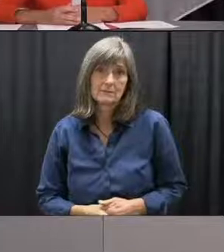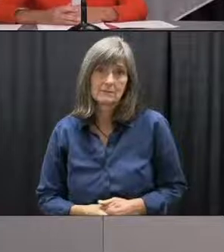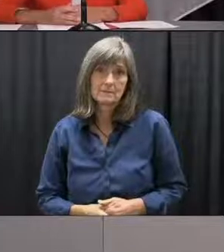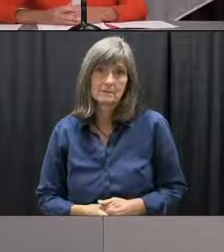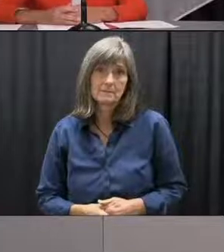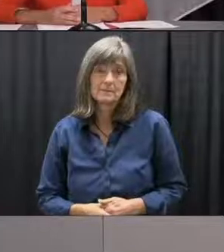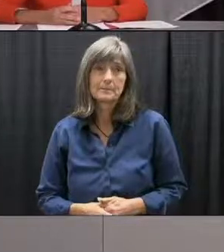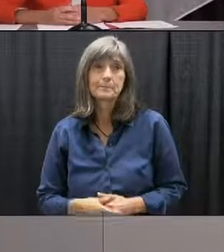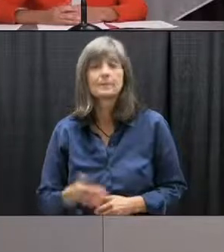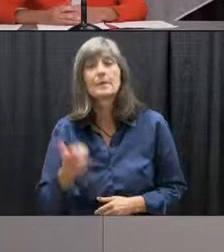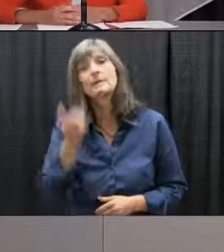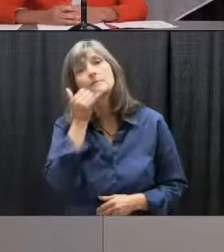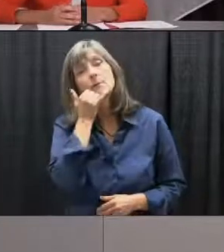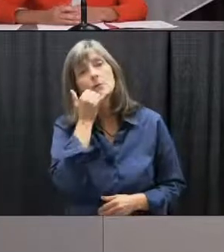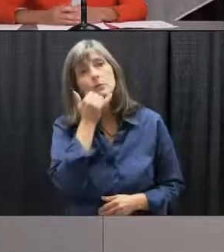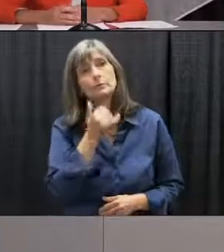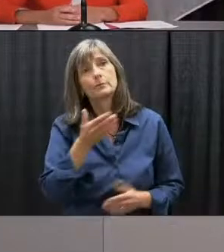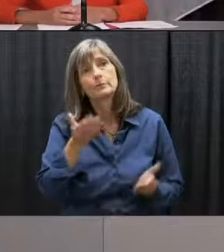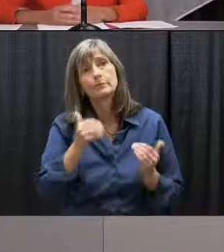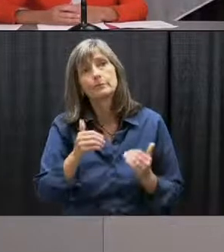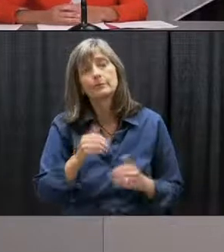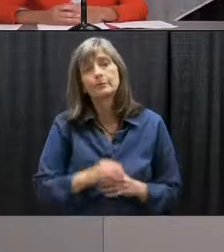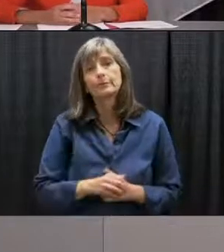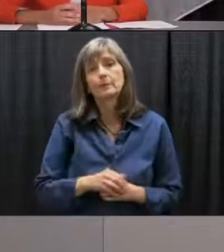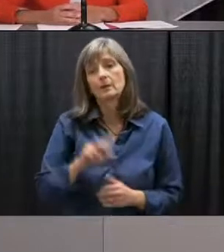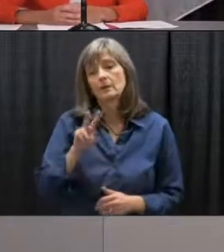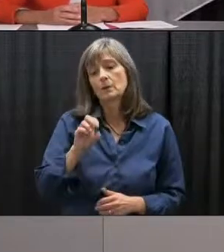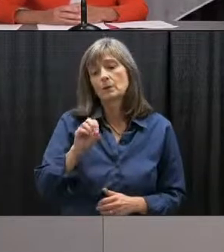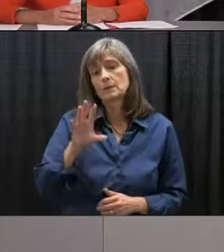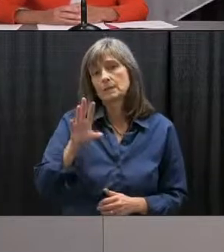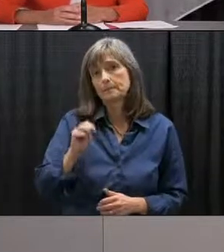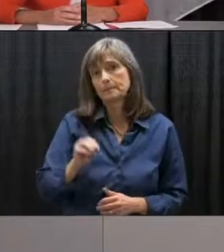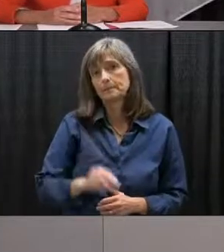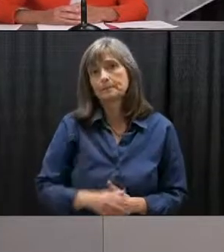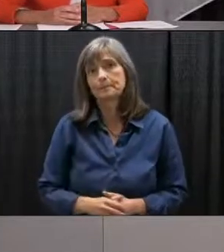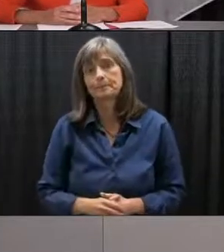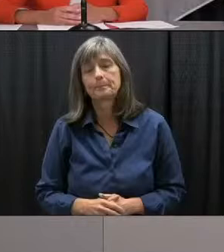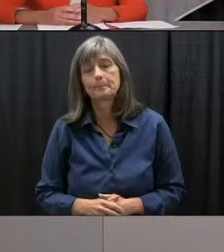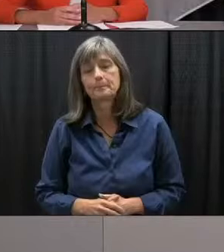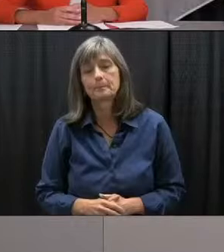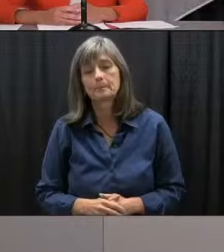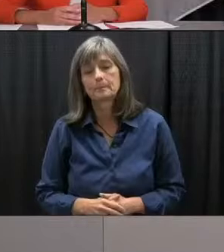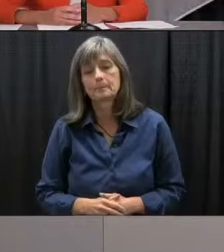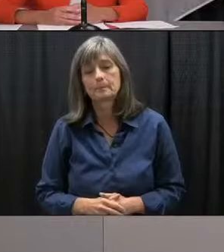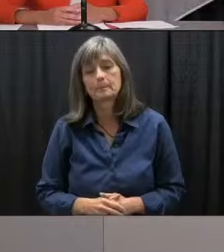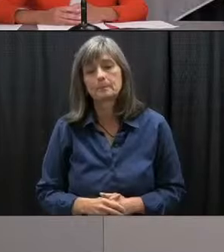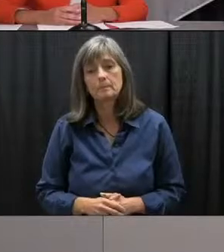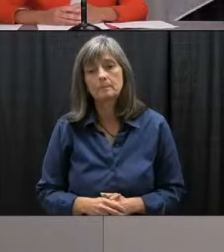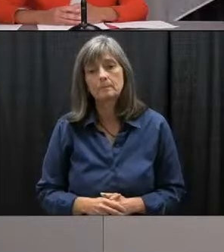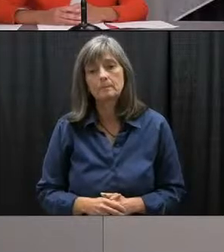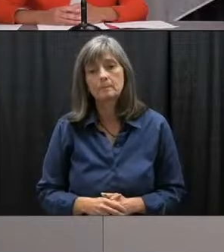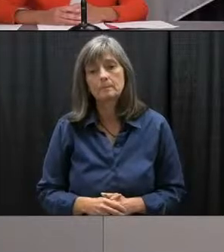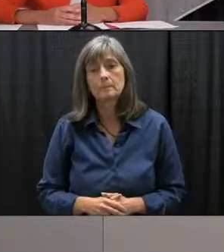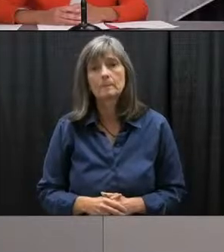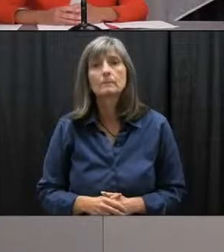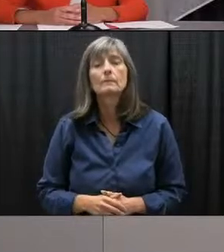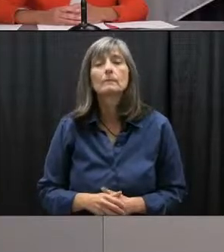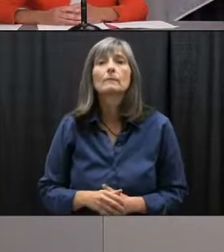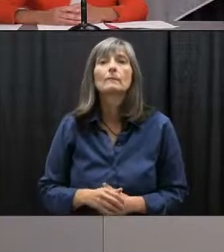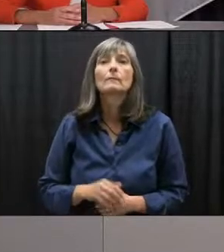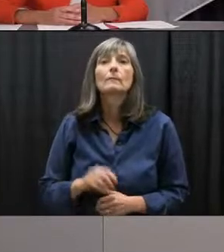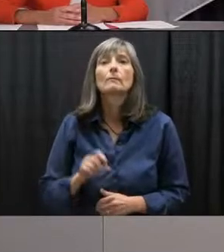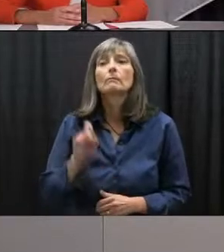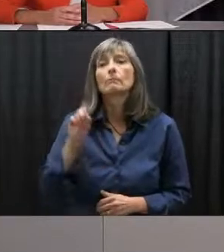We will now go to the phones. Our next questions are from Richard Duggan with VOCM. Please go ahead. Thank you. This question is